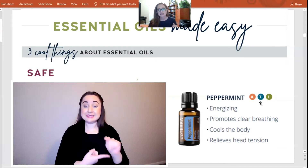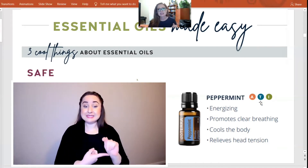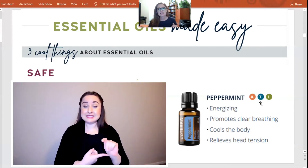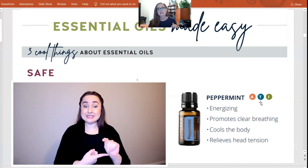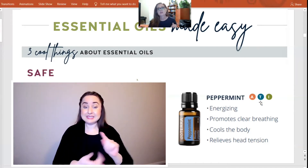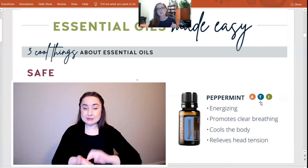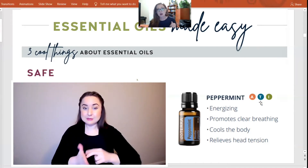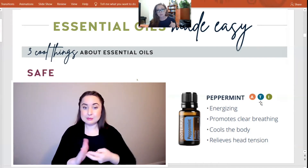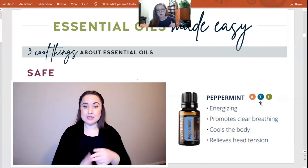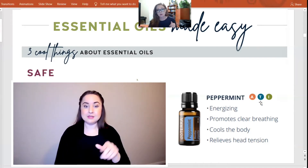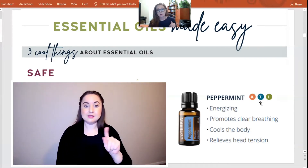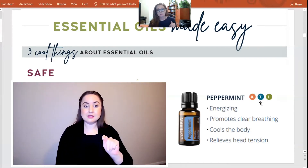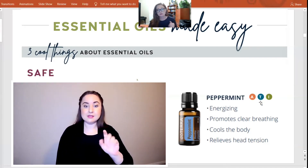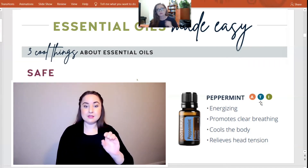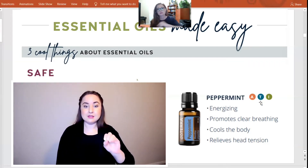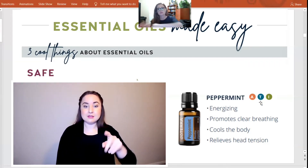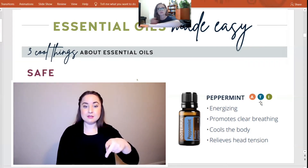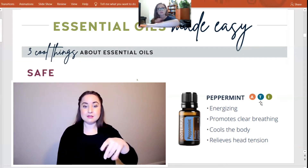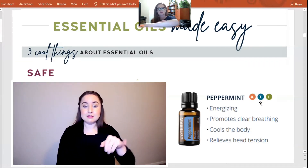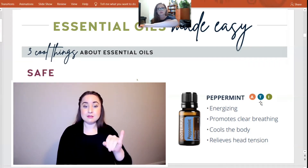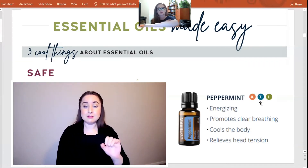T stands for topical.